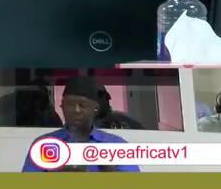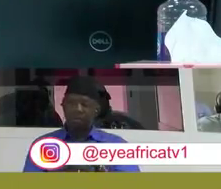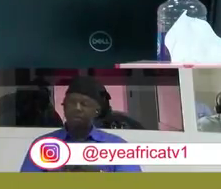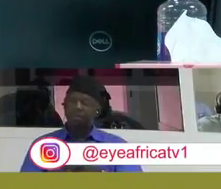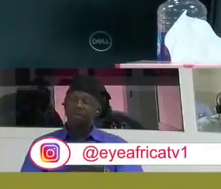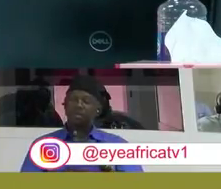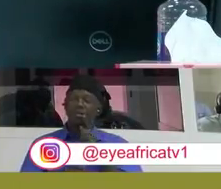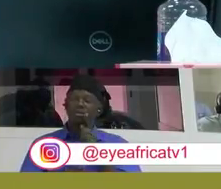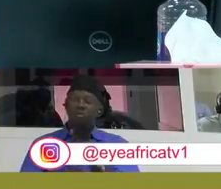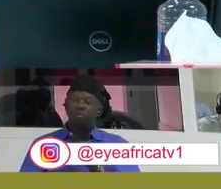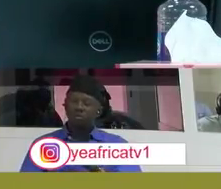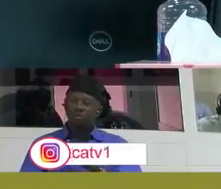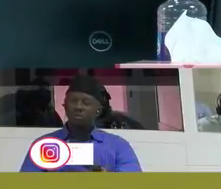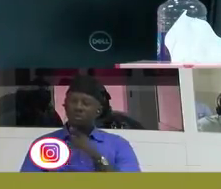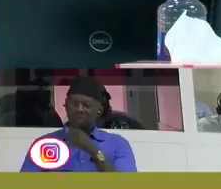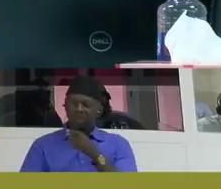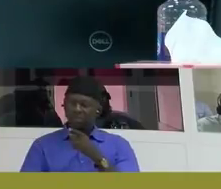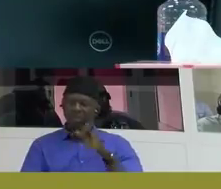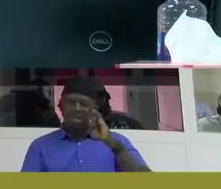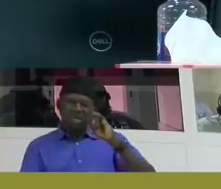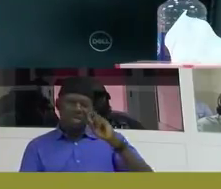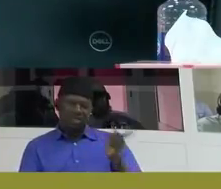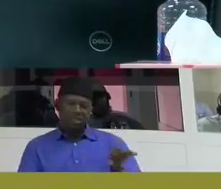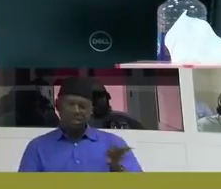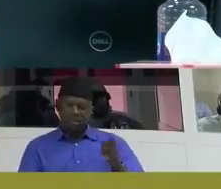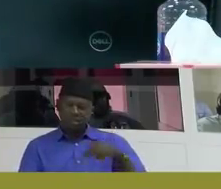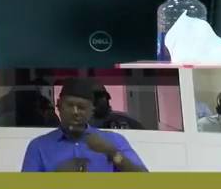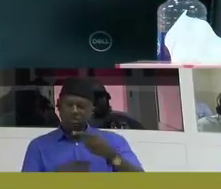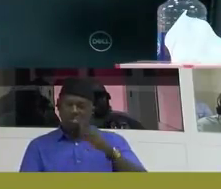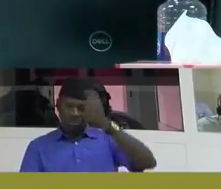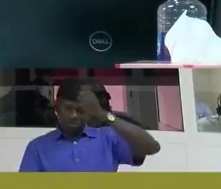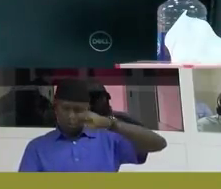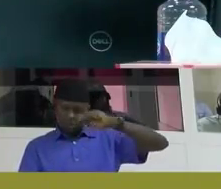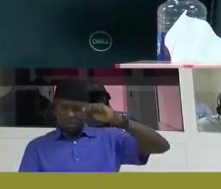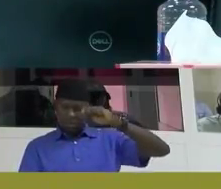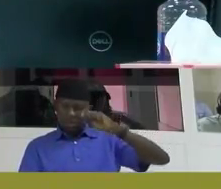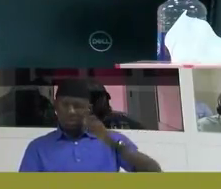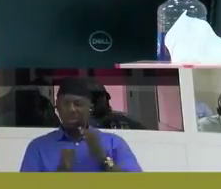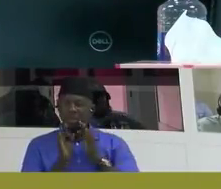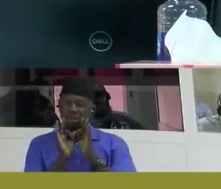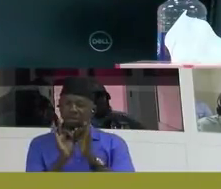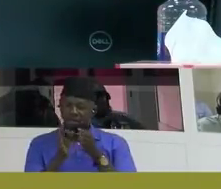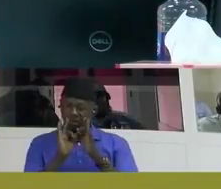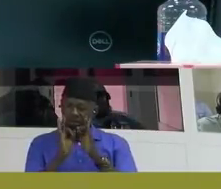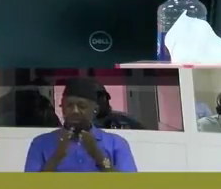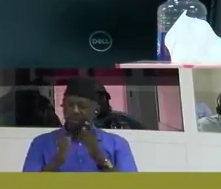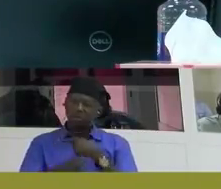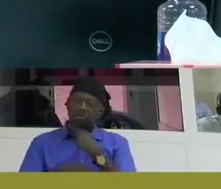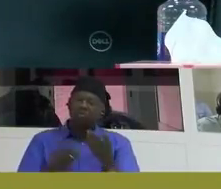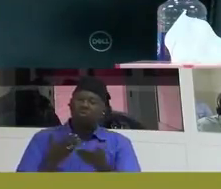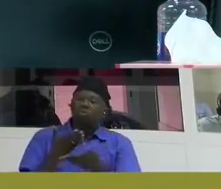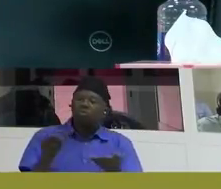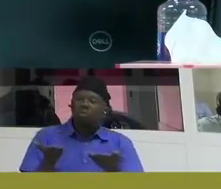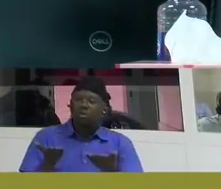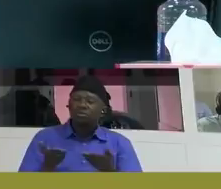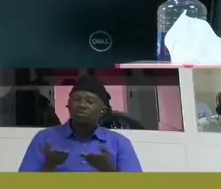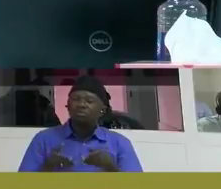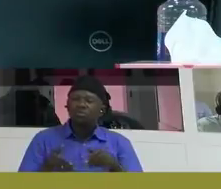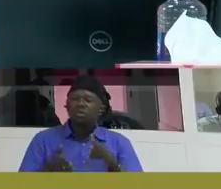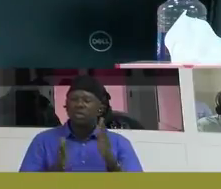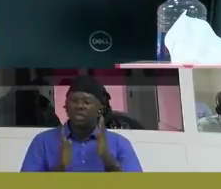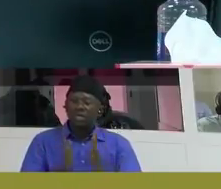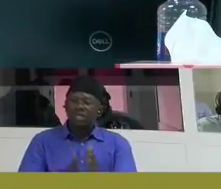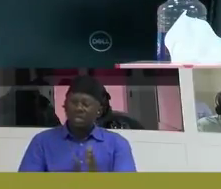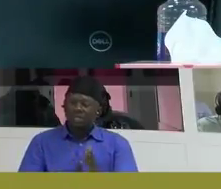of Police explain under what authority he or she, well,